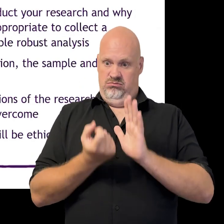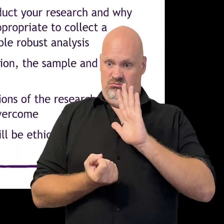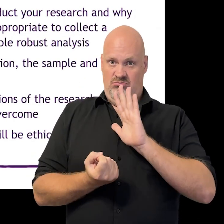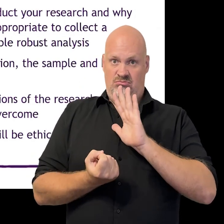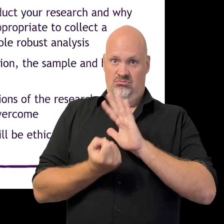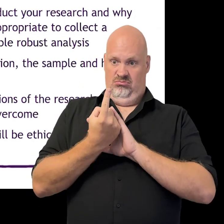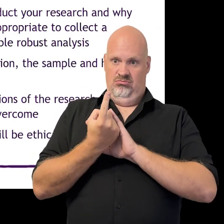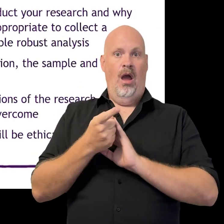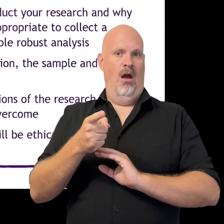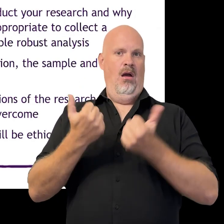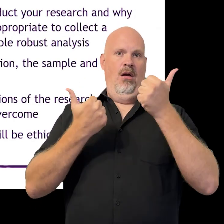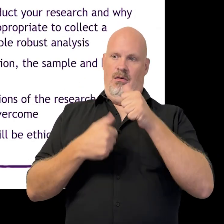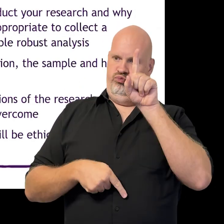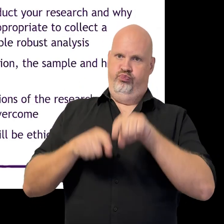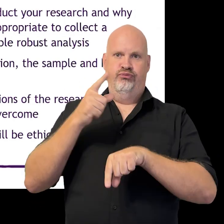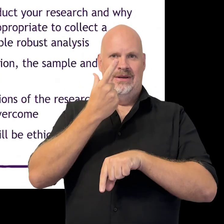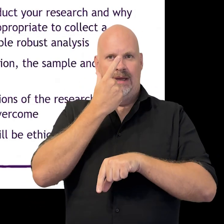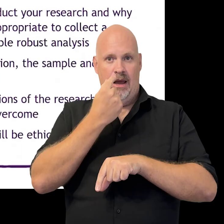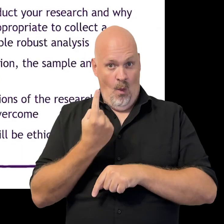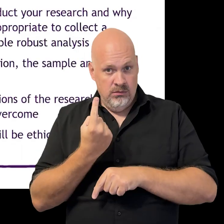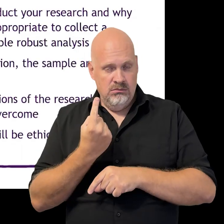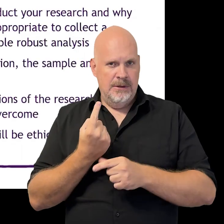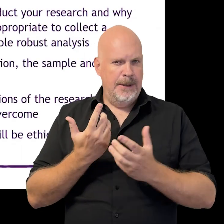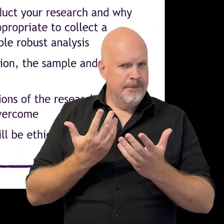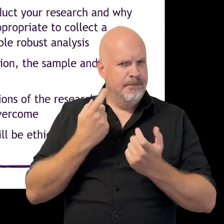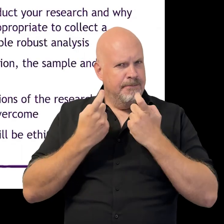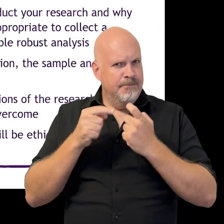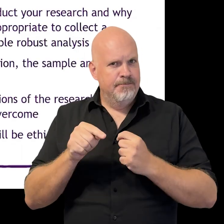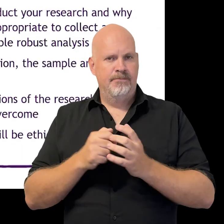those as to why they're appropriate?